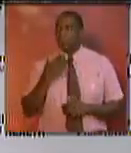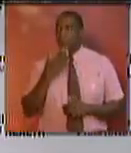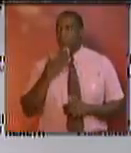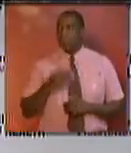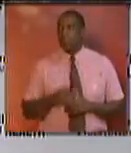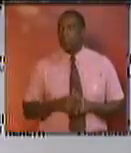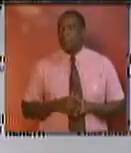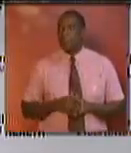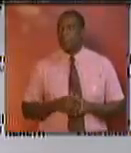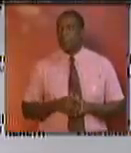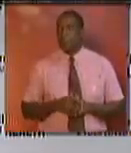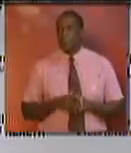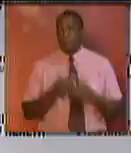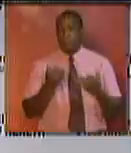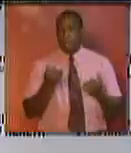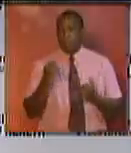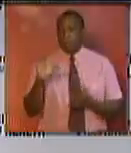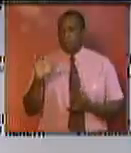News, please.